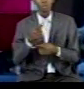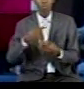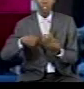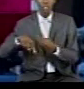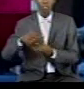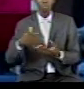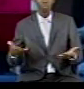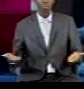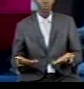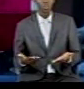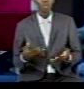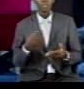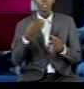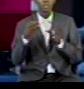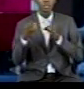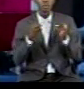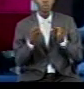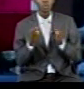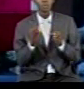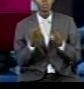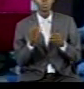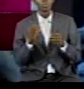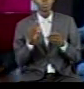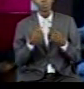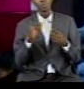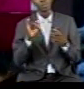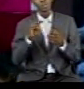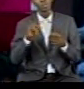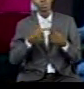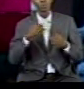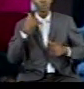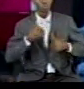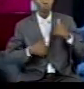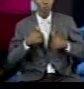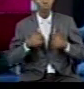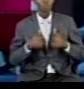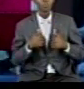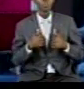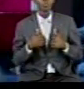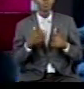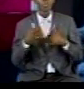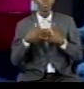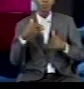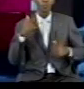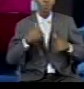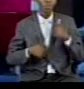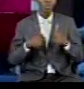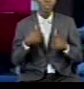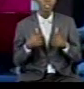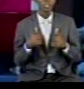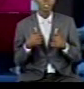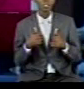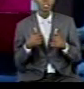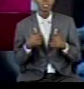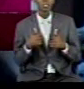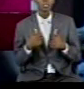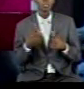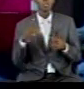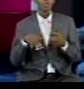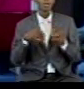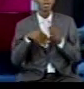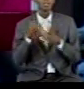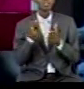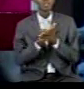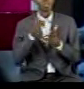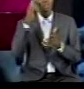I told him that I need to shower. He gave me something to where to shower. After showering, I found out that the headache